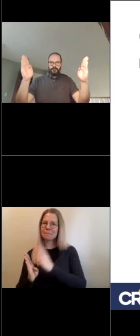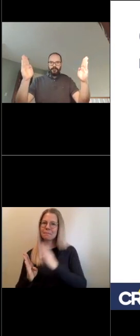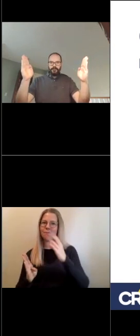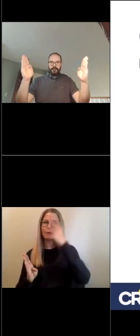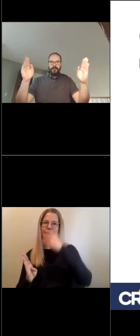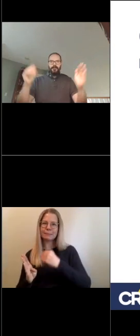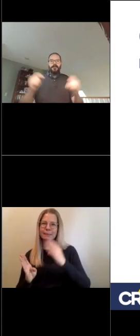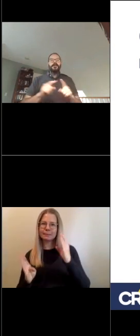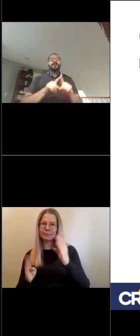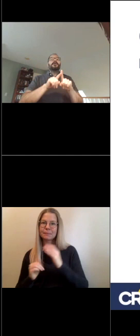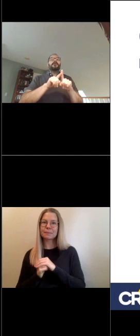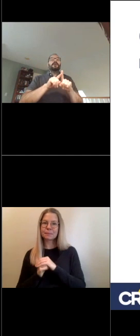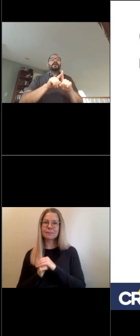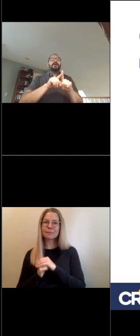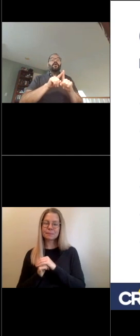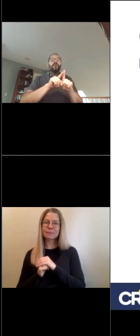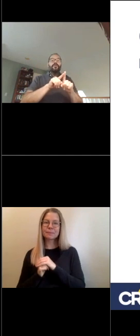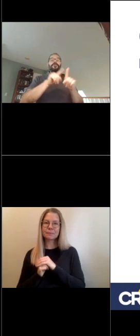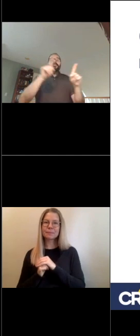window,